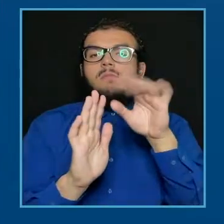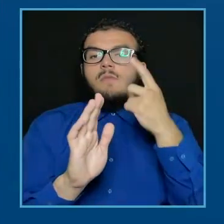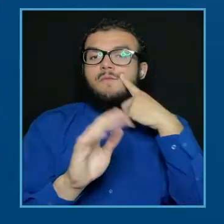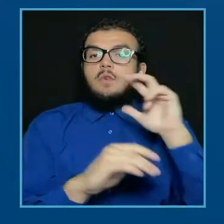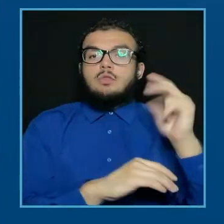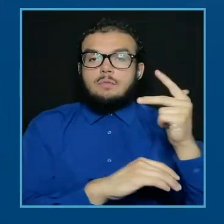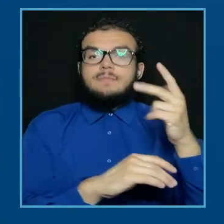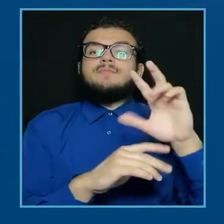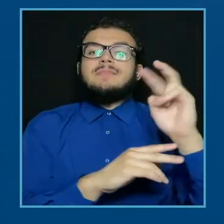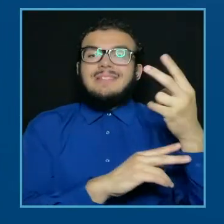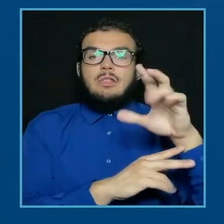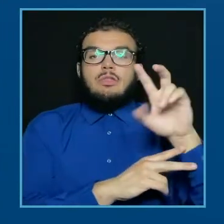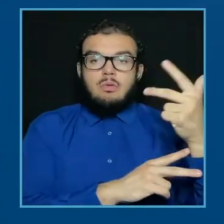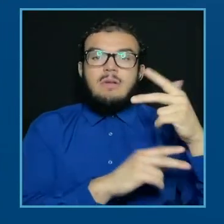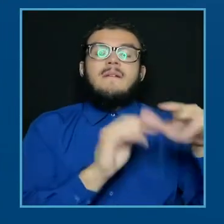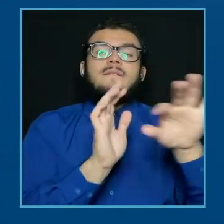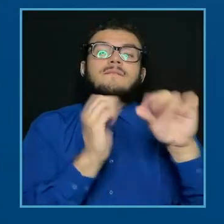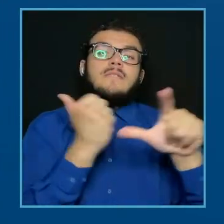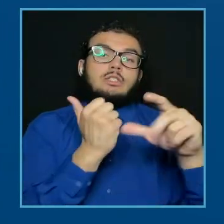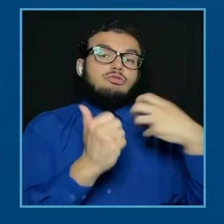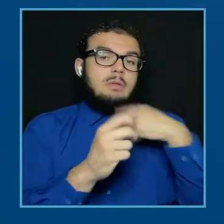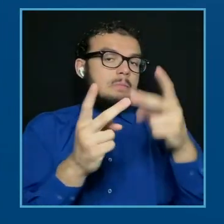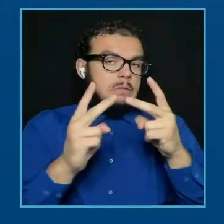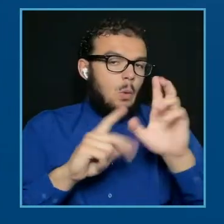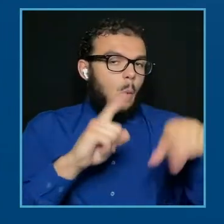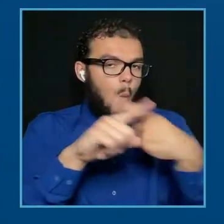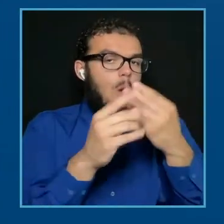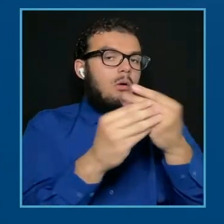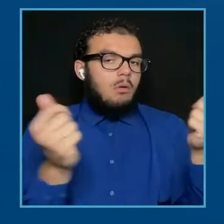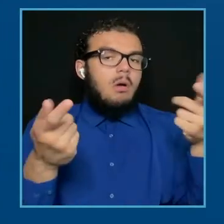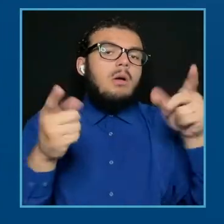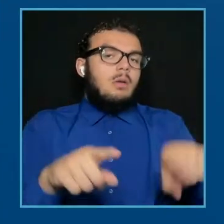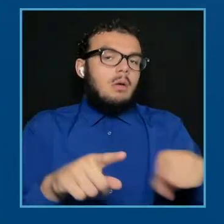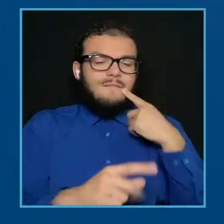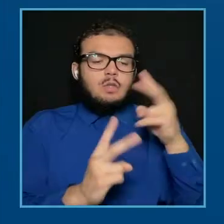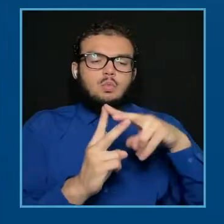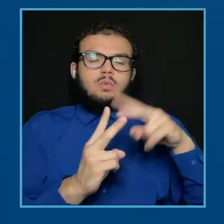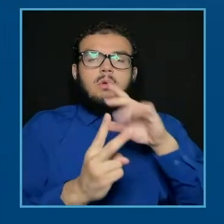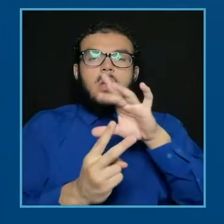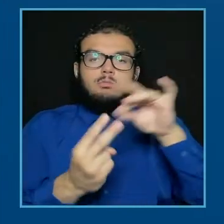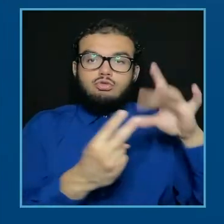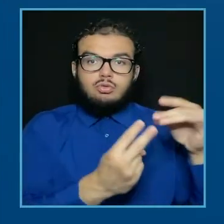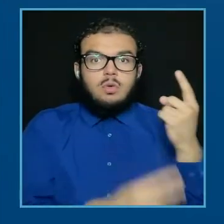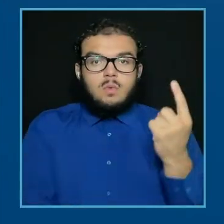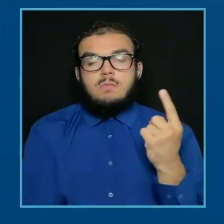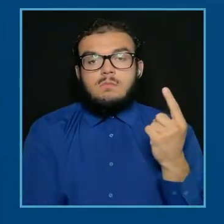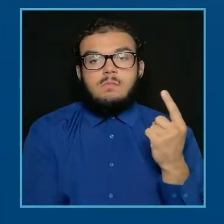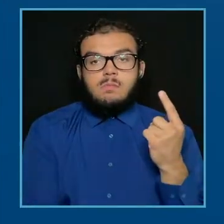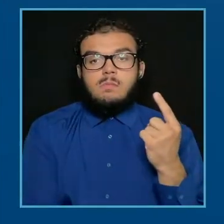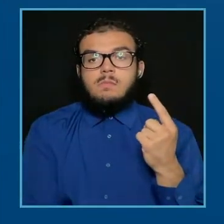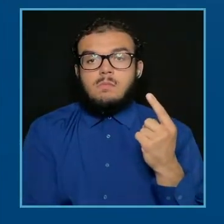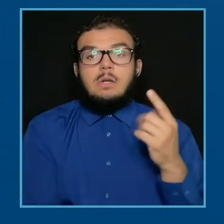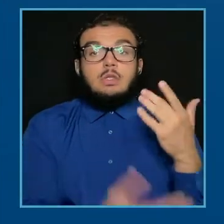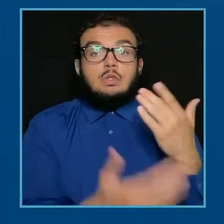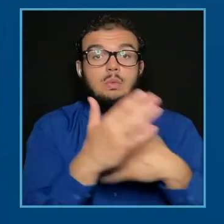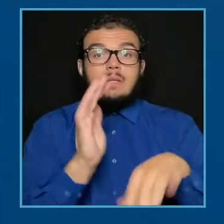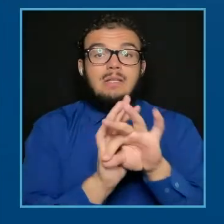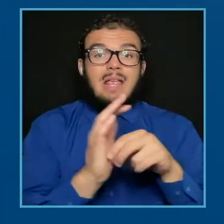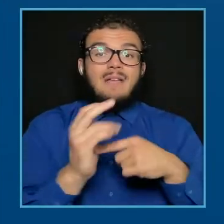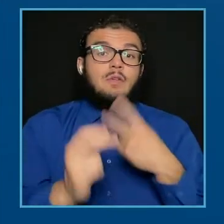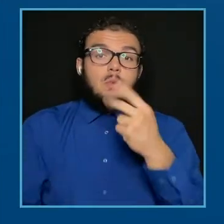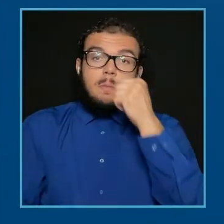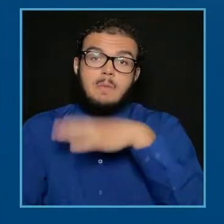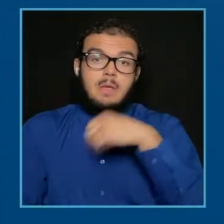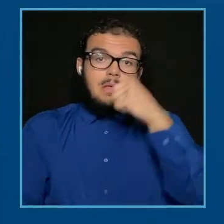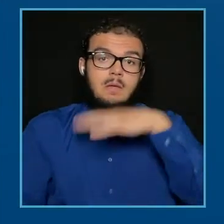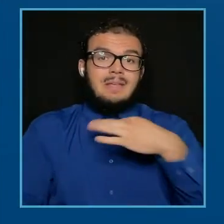second and third vice chair position can only result in 2 options. One, that the new election has 2 male candidates,